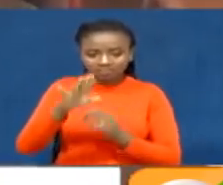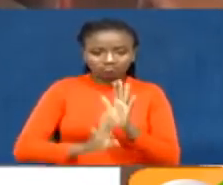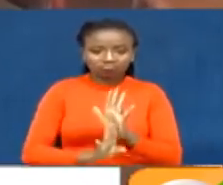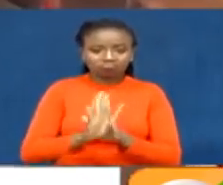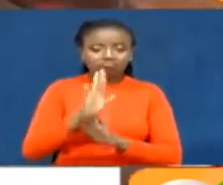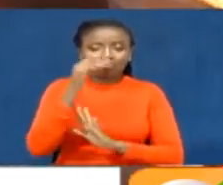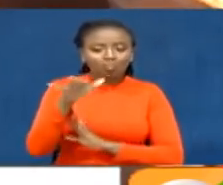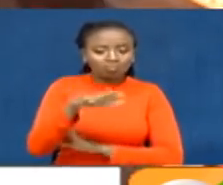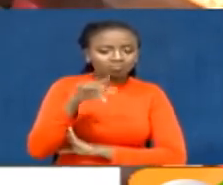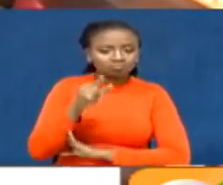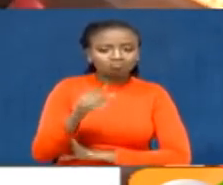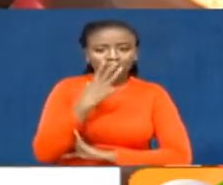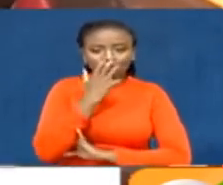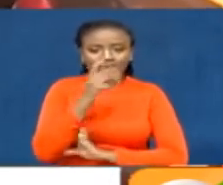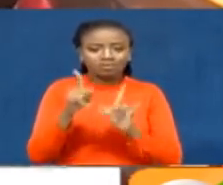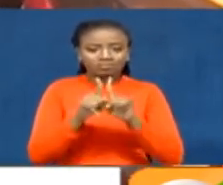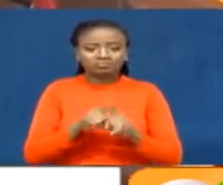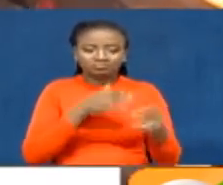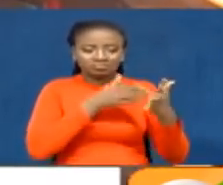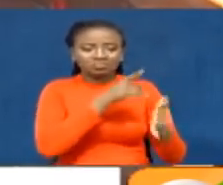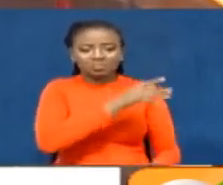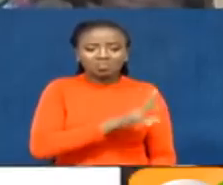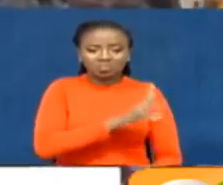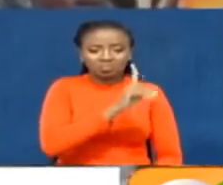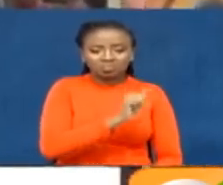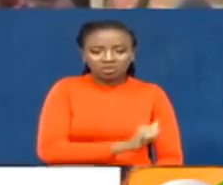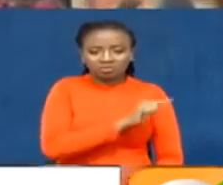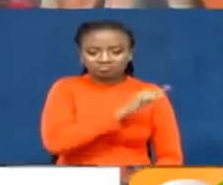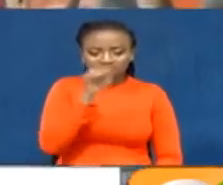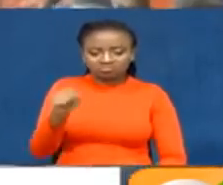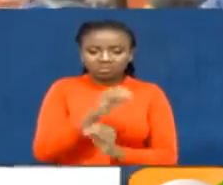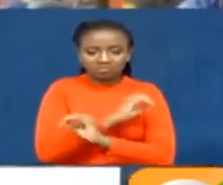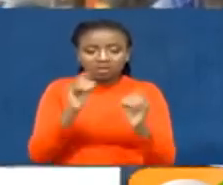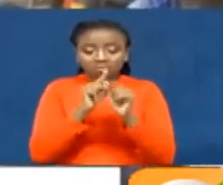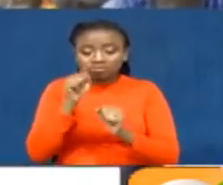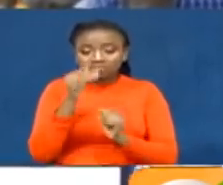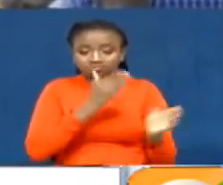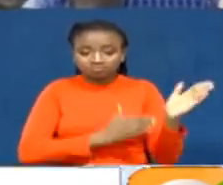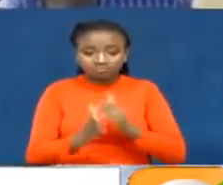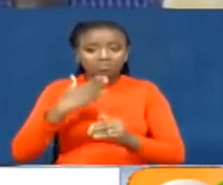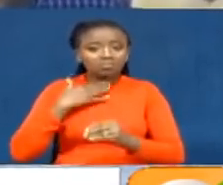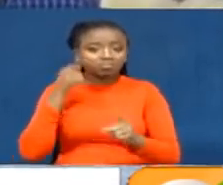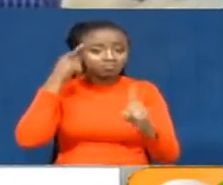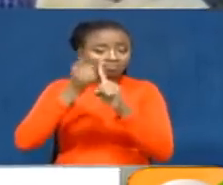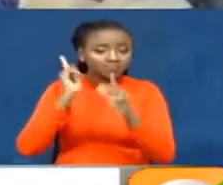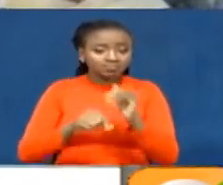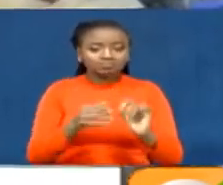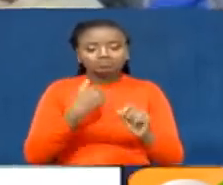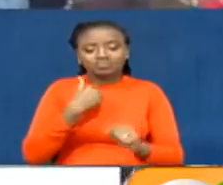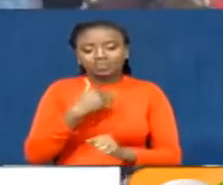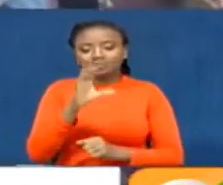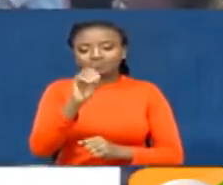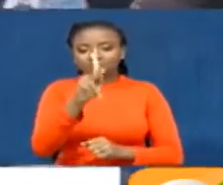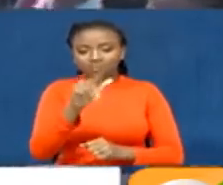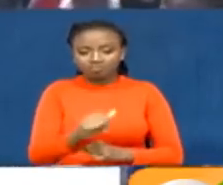ODM stronghold and lock out DP Ruto's UDA forays, the plan also seeking to keep at bay the One Kenya